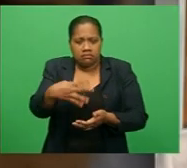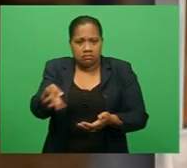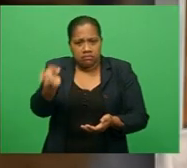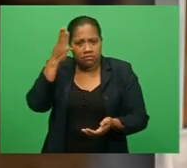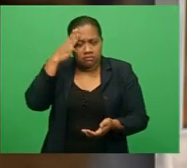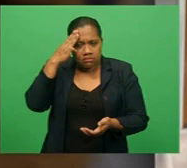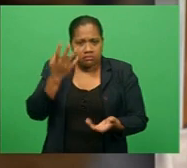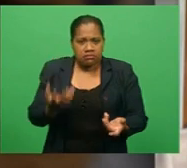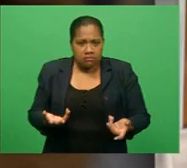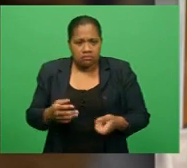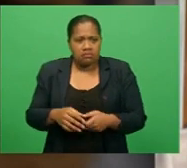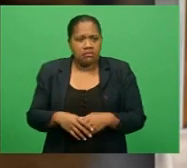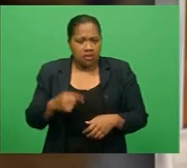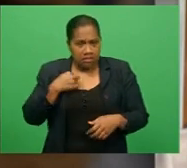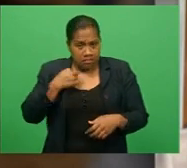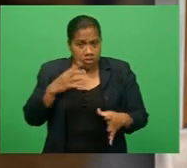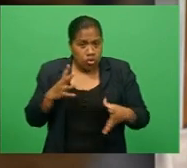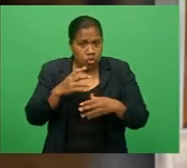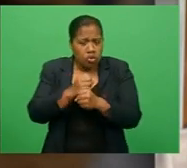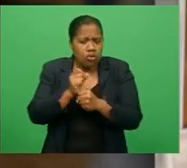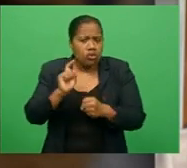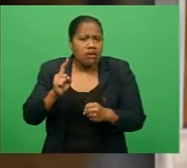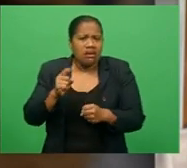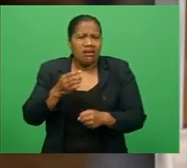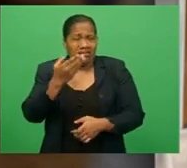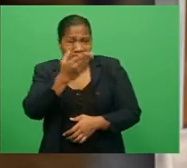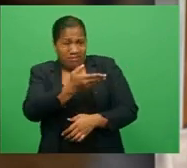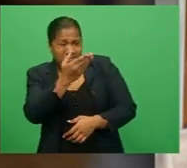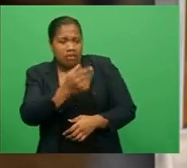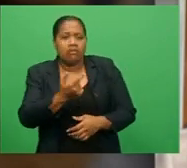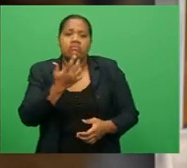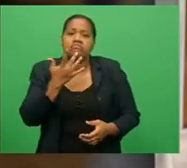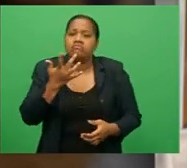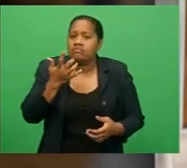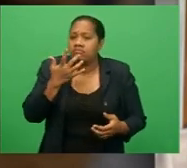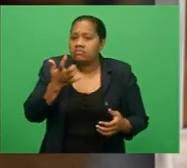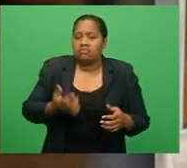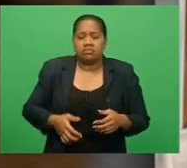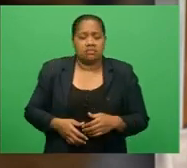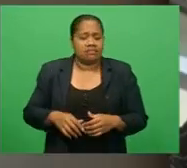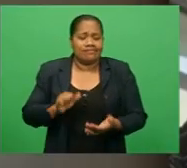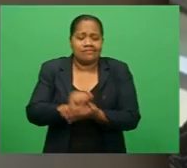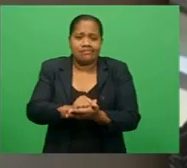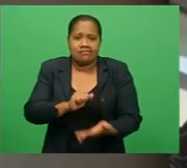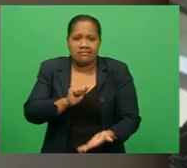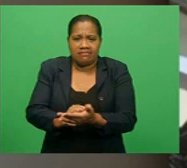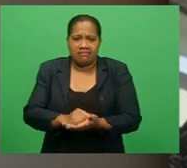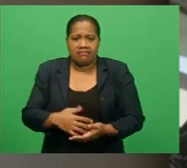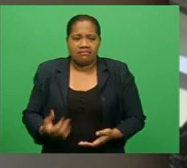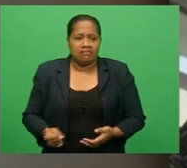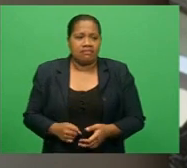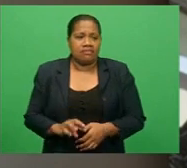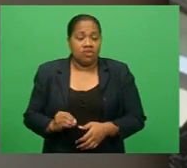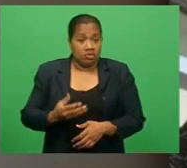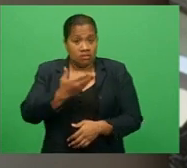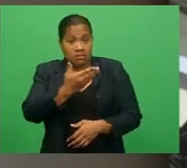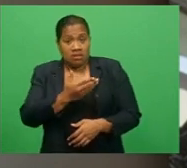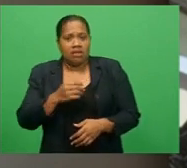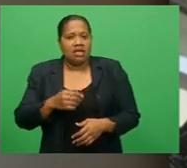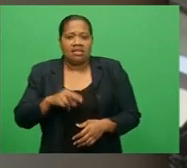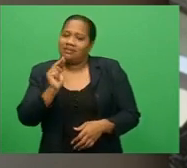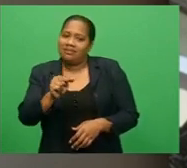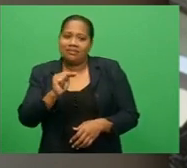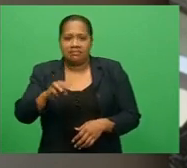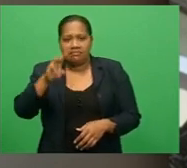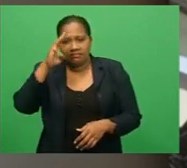can only conclude or deduce that he is a liar of highest order. Dial says Feroz Gulam Mohammed needs mental